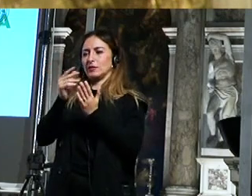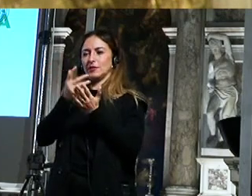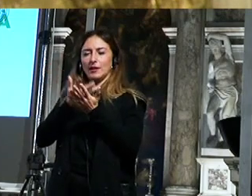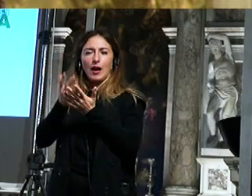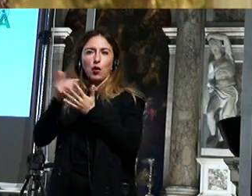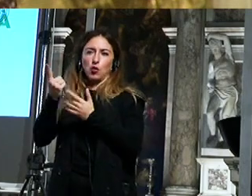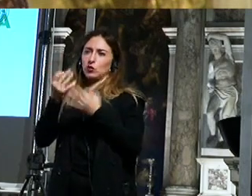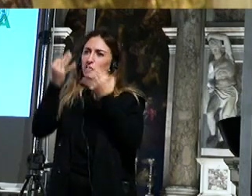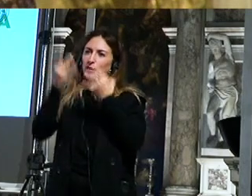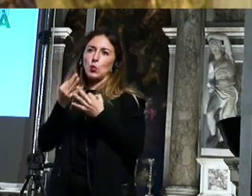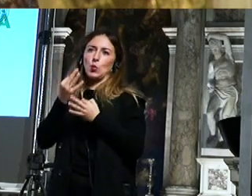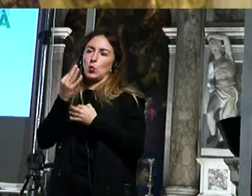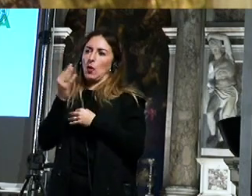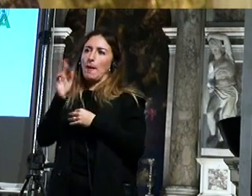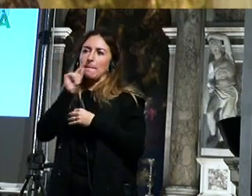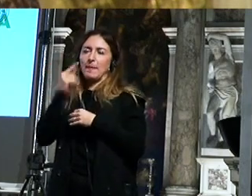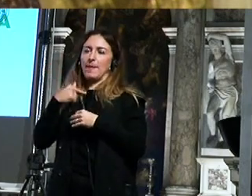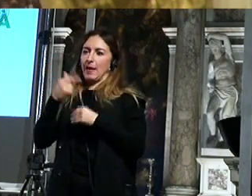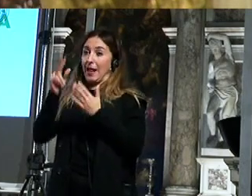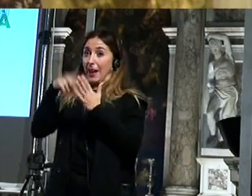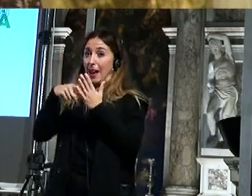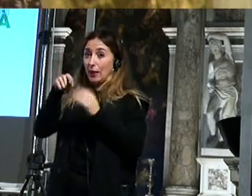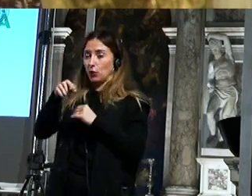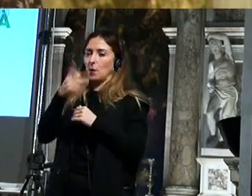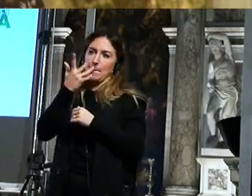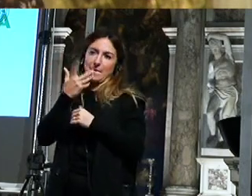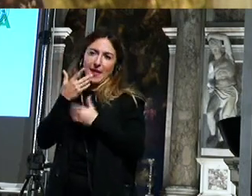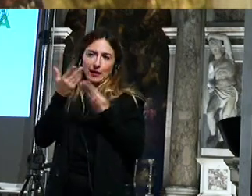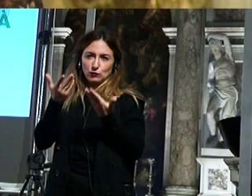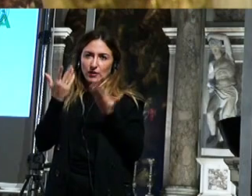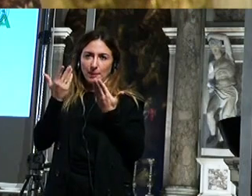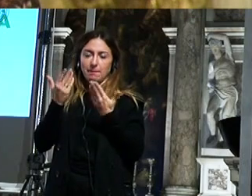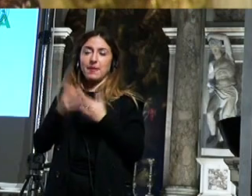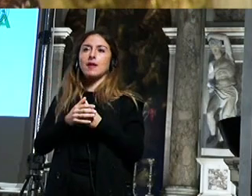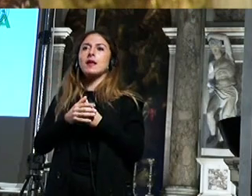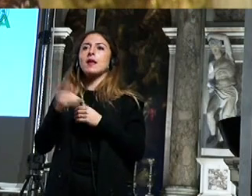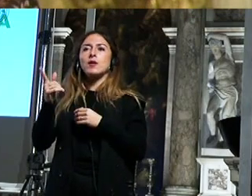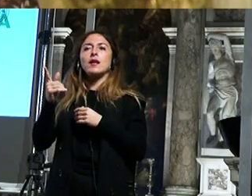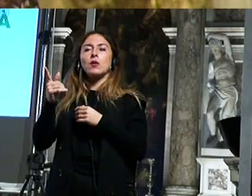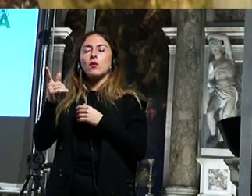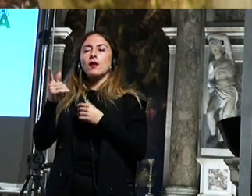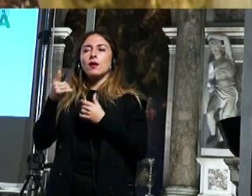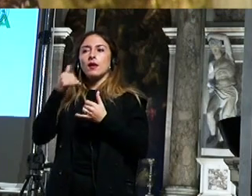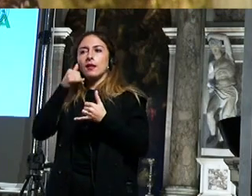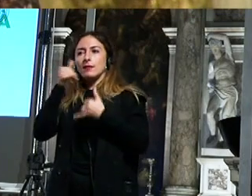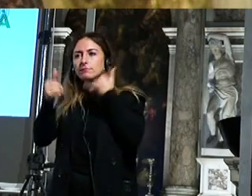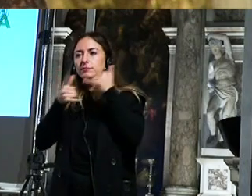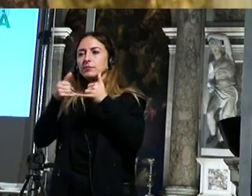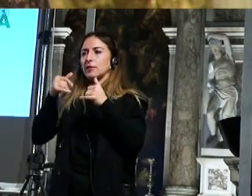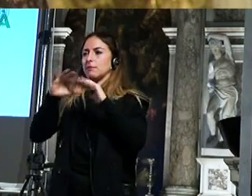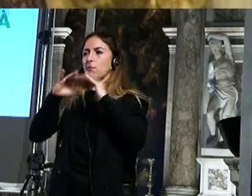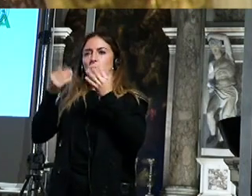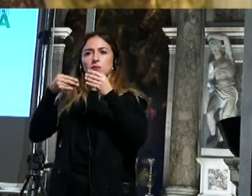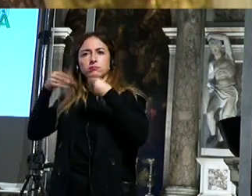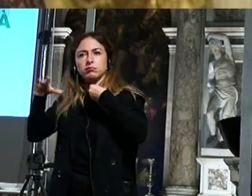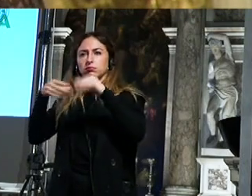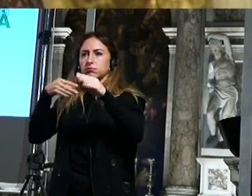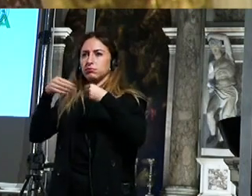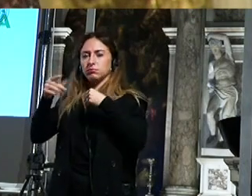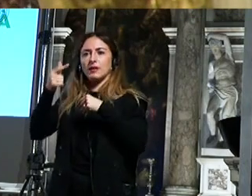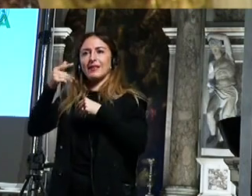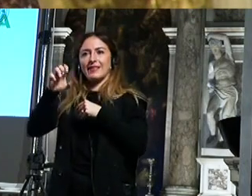from all over the world and from Tehran. And so I thanked him and I wrote back and I said, "Can you tell me